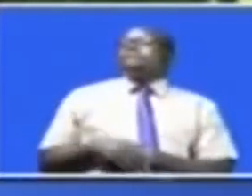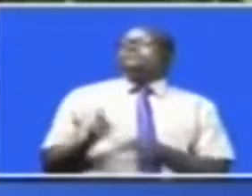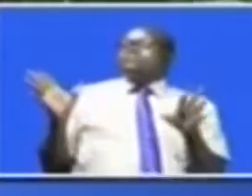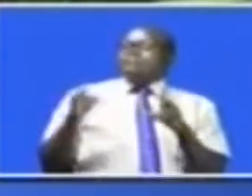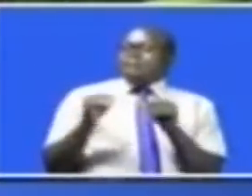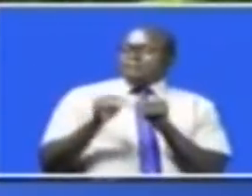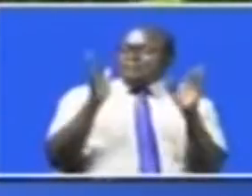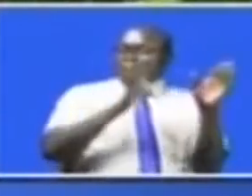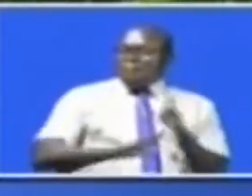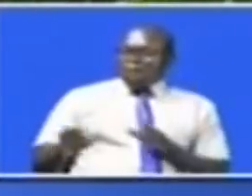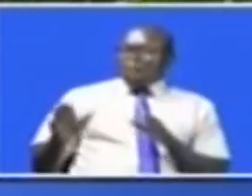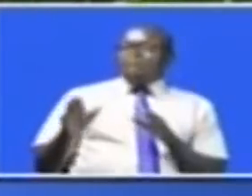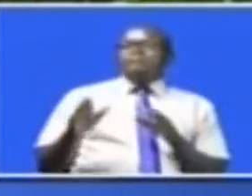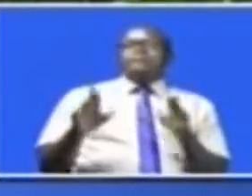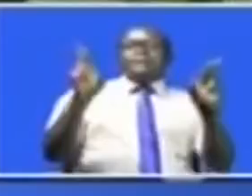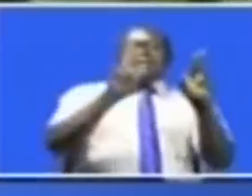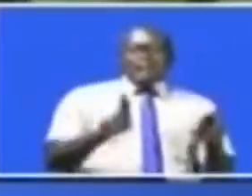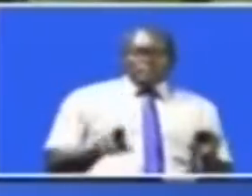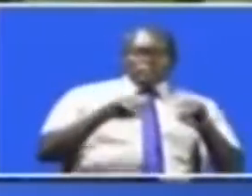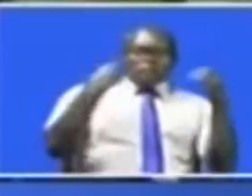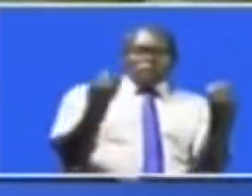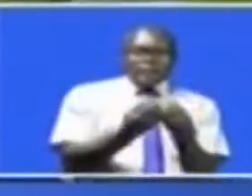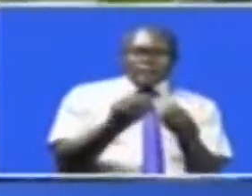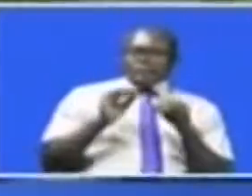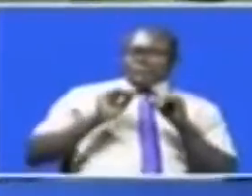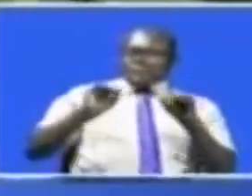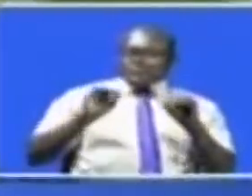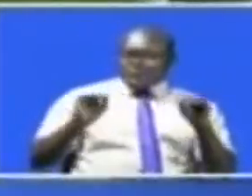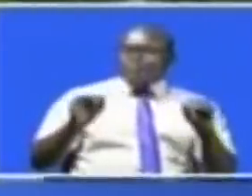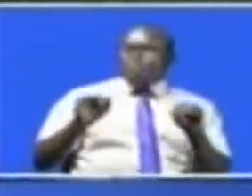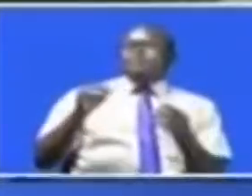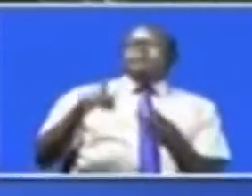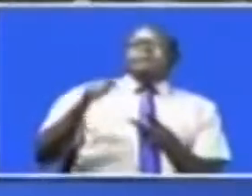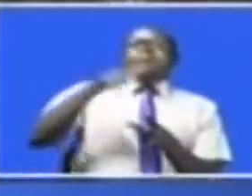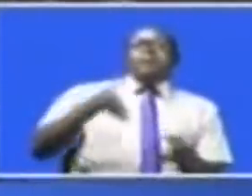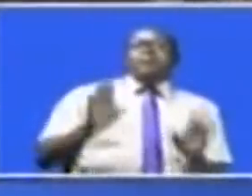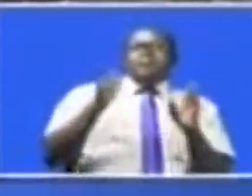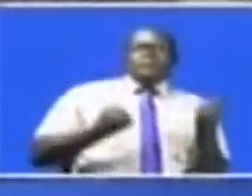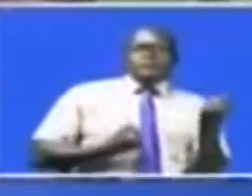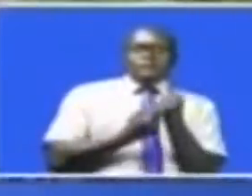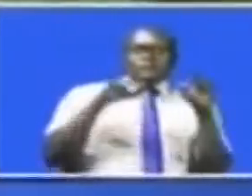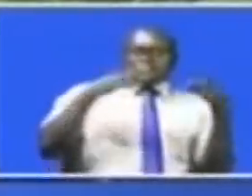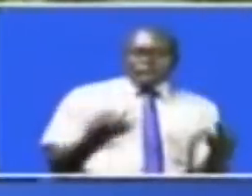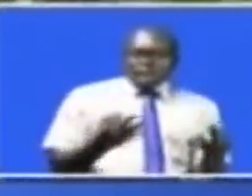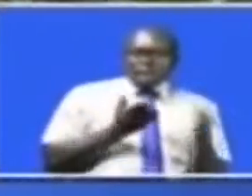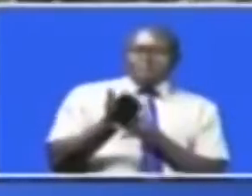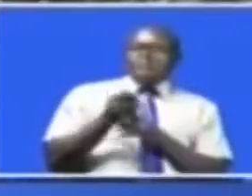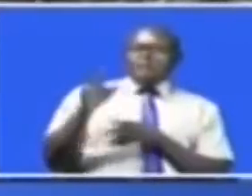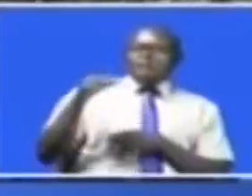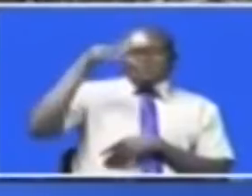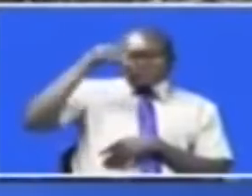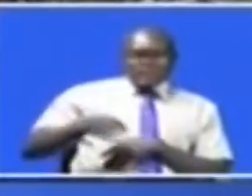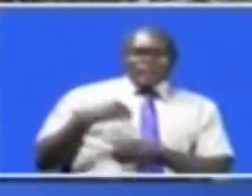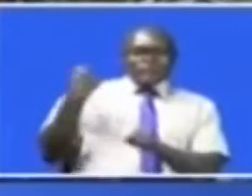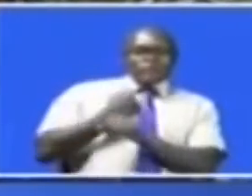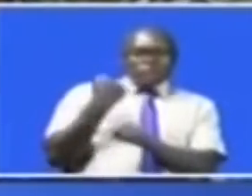meeting organized by Pathfinder International on nutrition and alternative sources of livelihood. He threw himself at it with